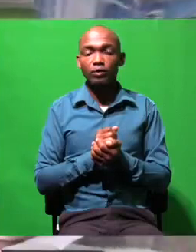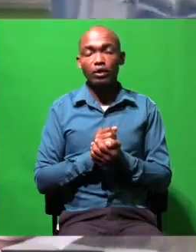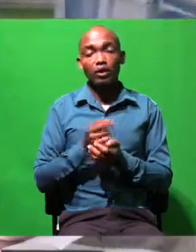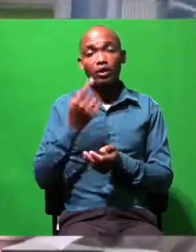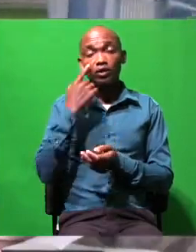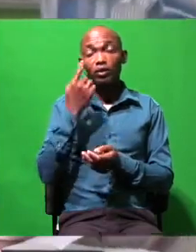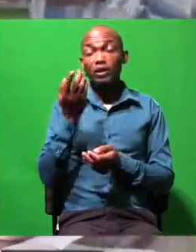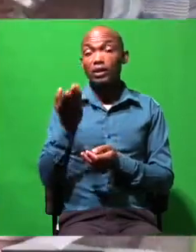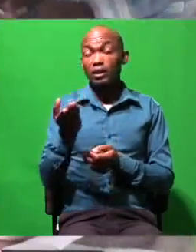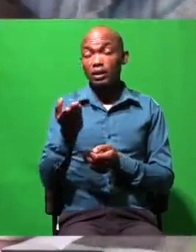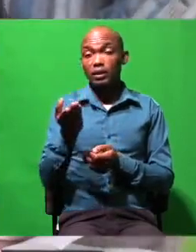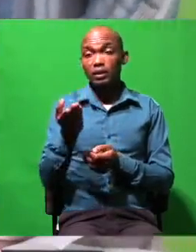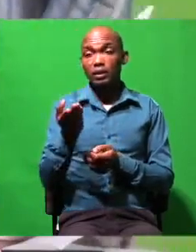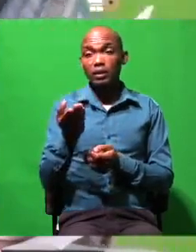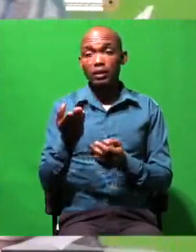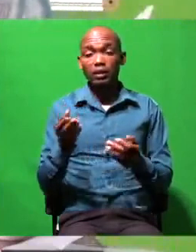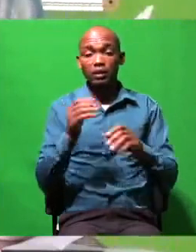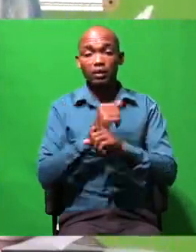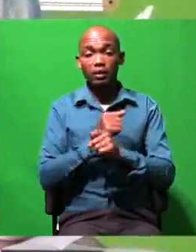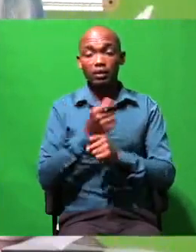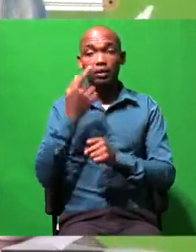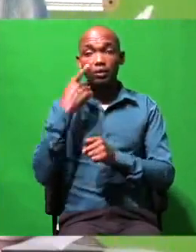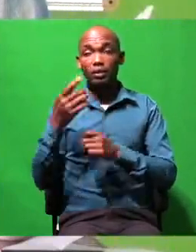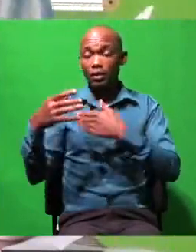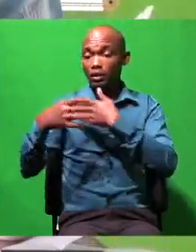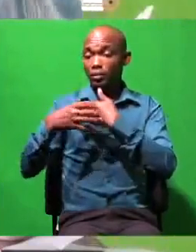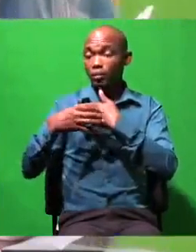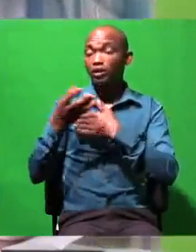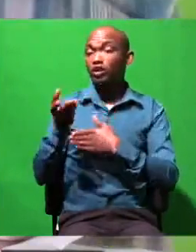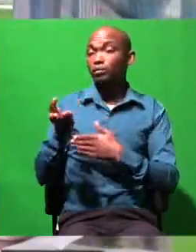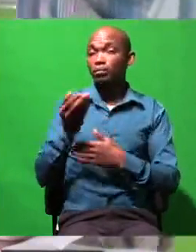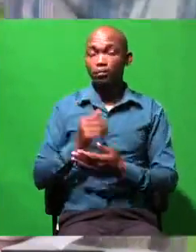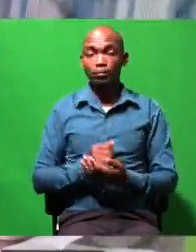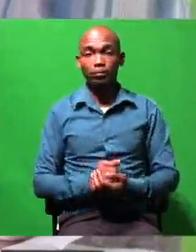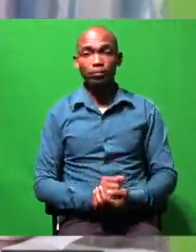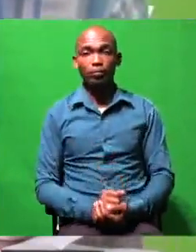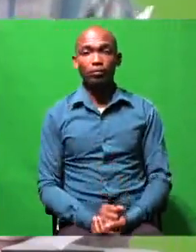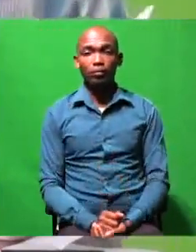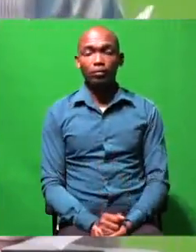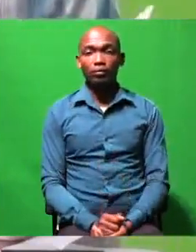Okay, to see this, let's have a look, take a look on this picture.